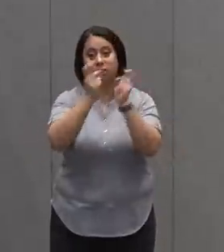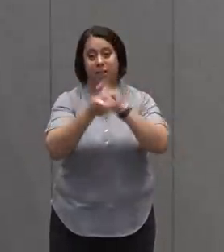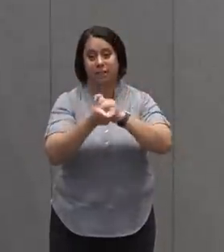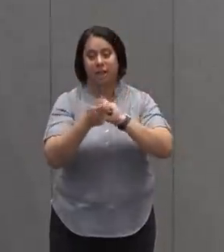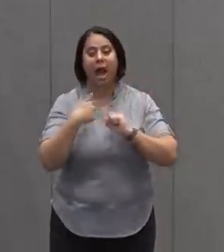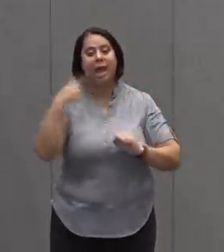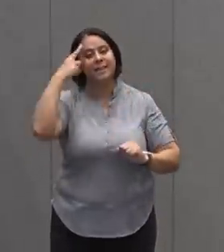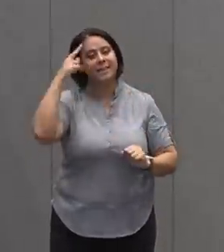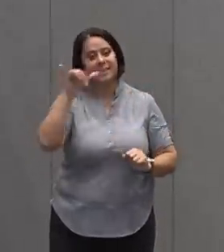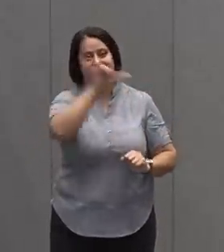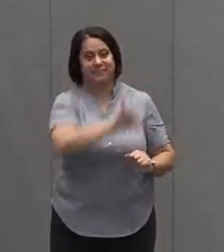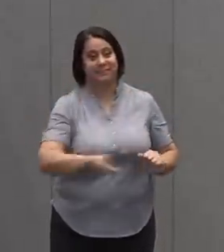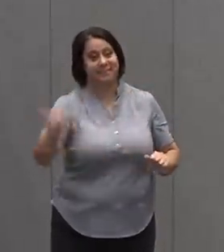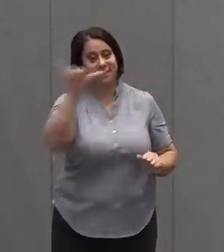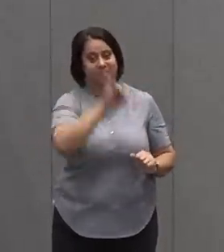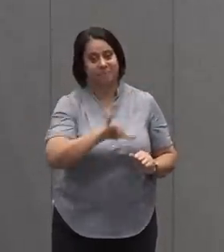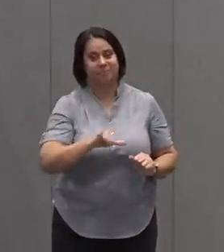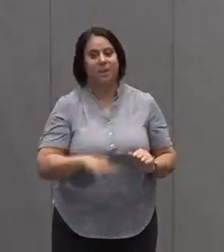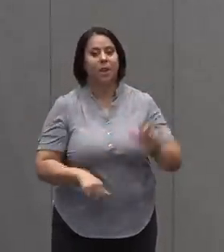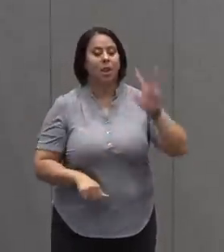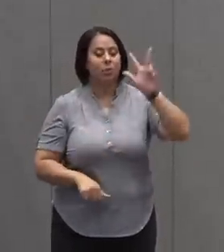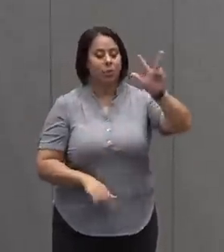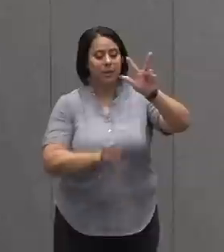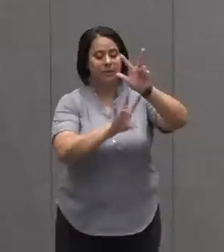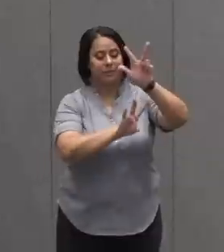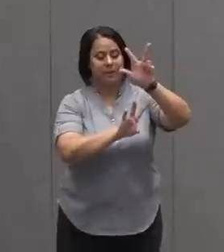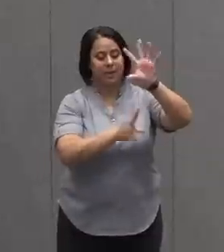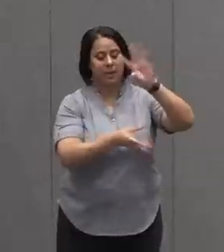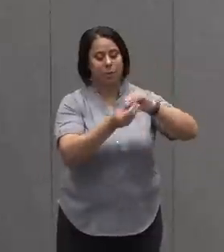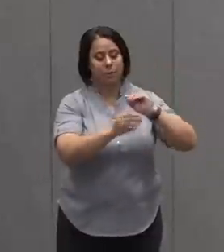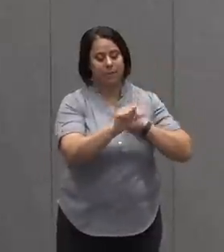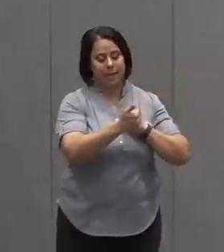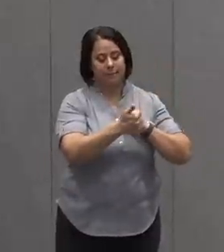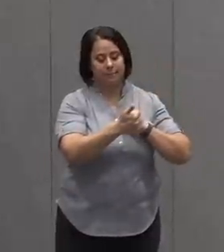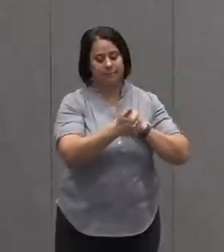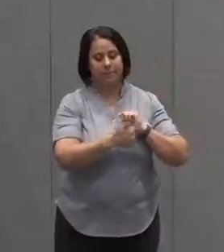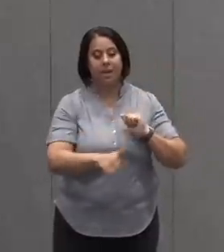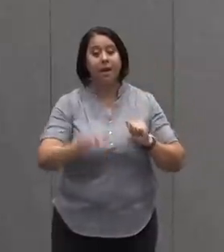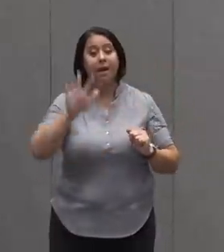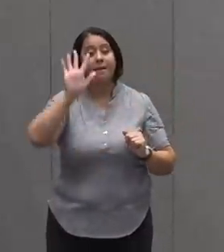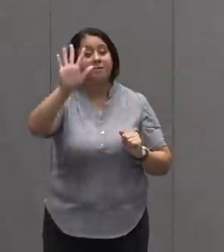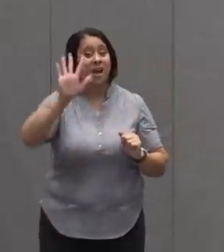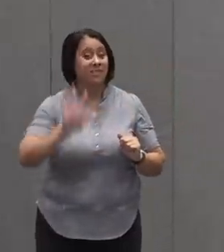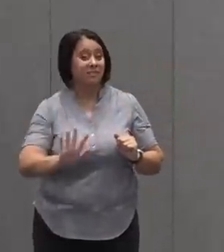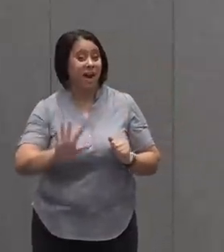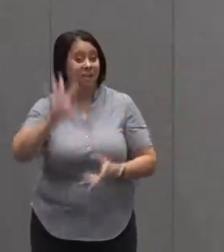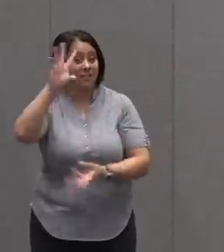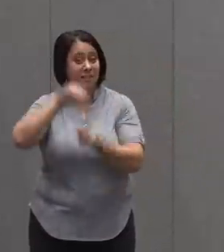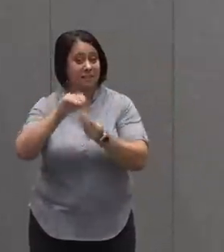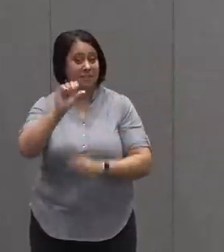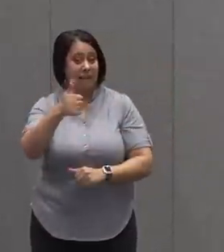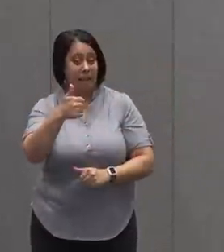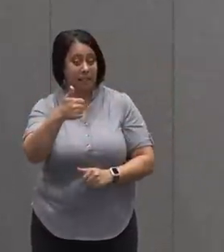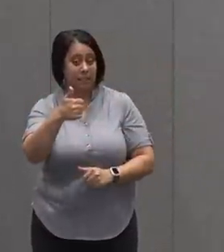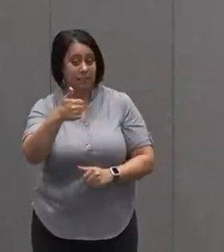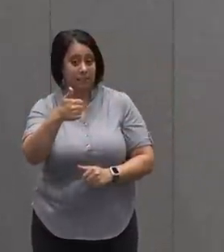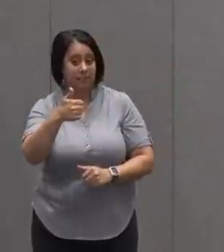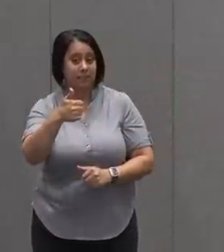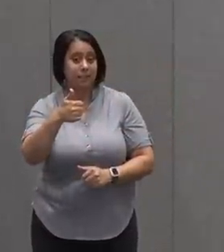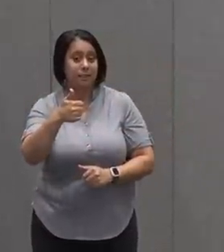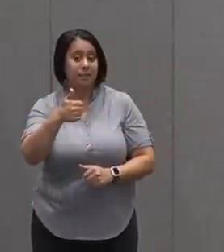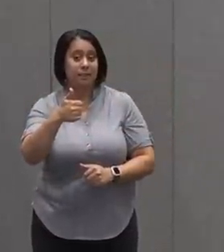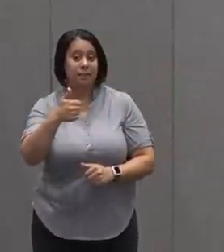Because 3 + 7 equals 10. I'm going to say 5 + 5 equals 10. So I don't think any of